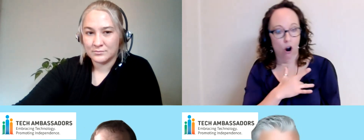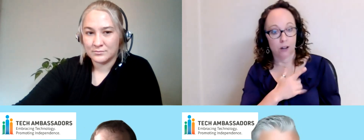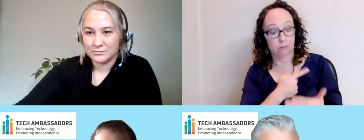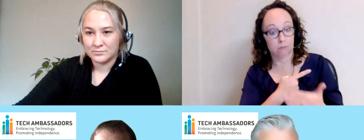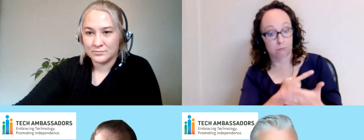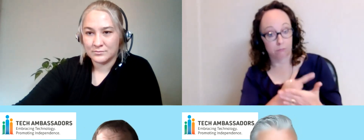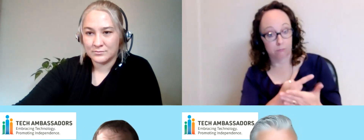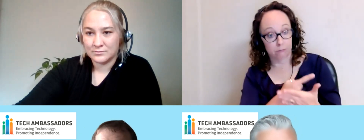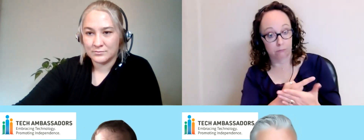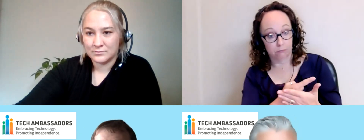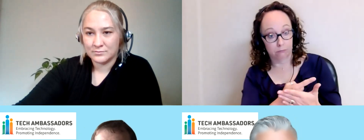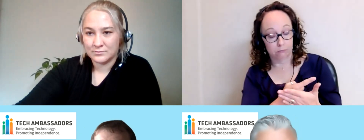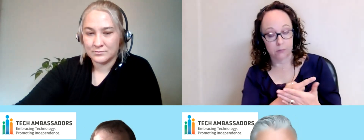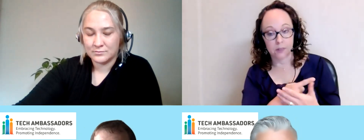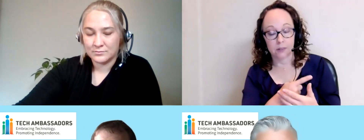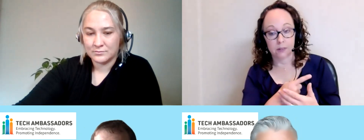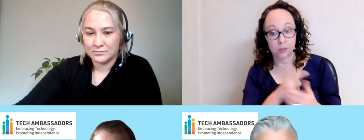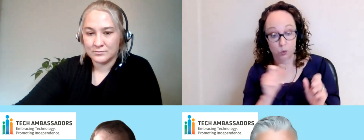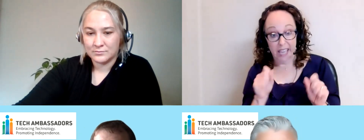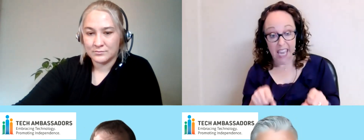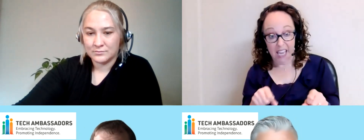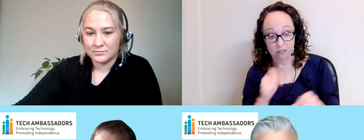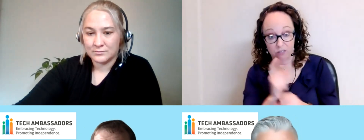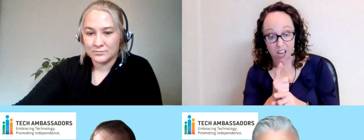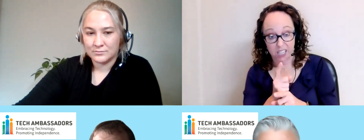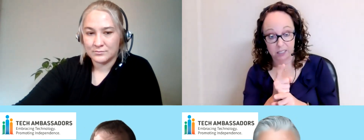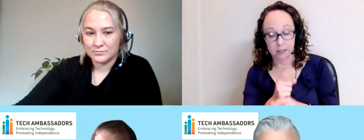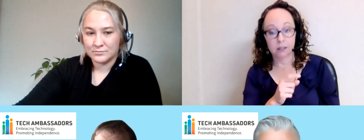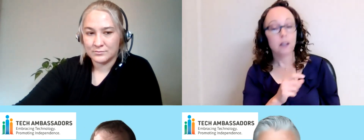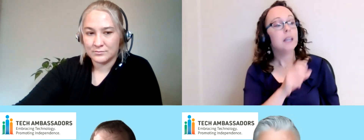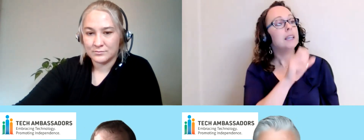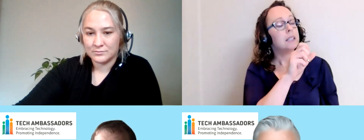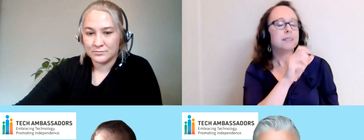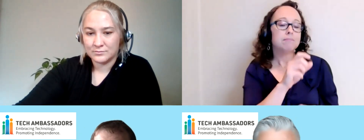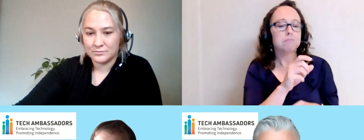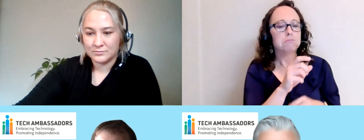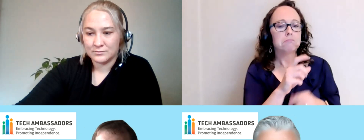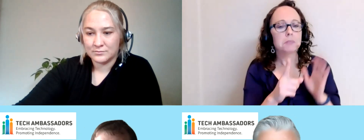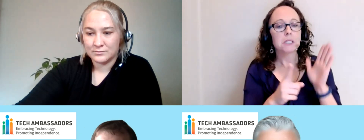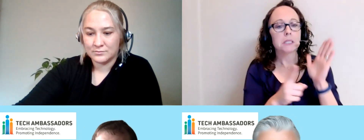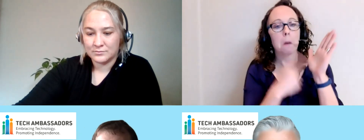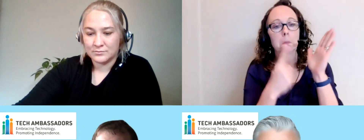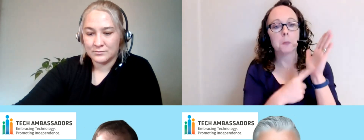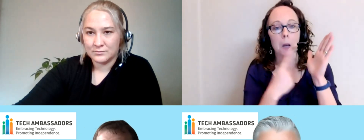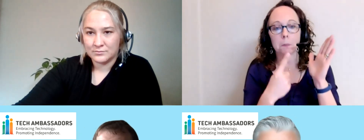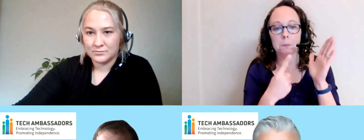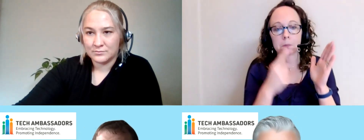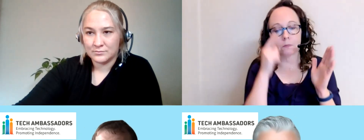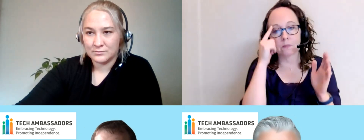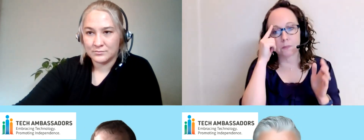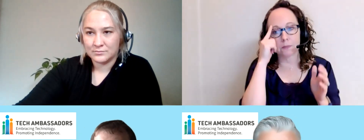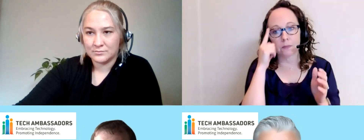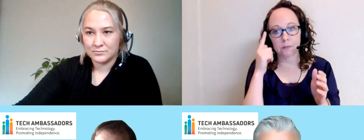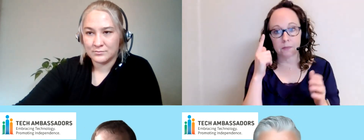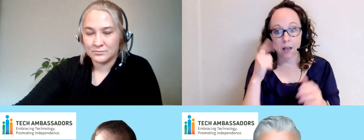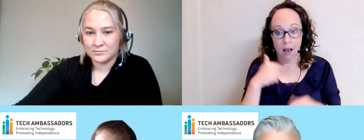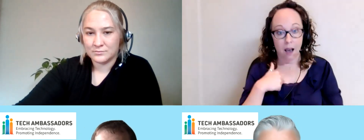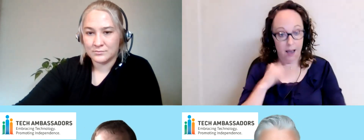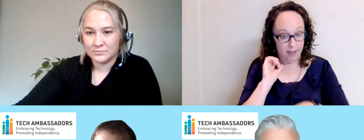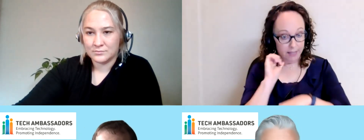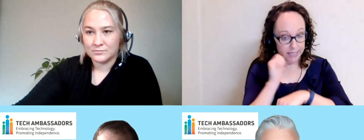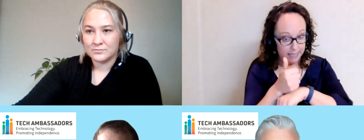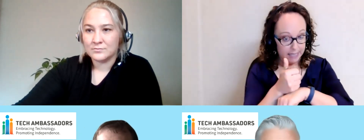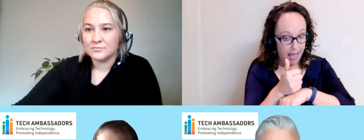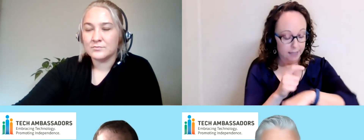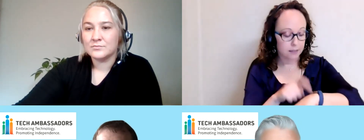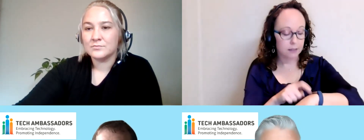you? yeah, I actually do sometimes. Like I've got it set to where if